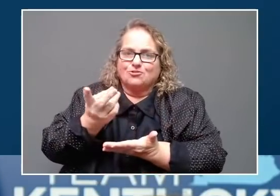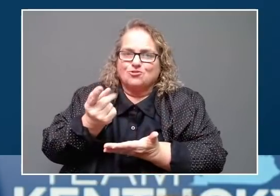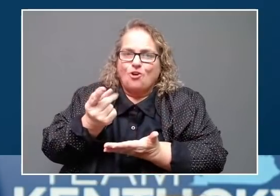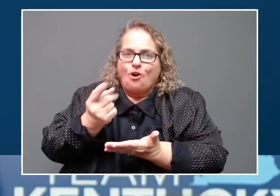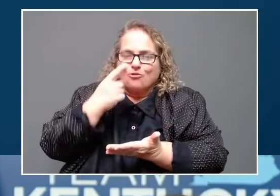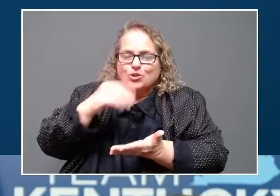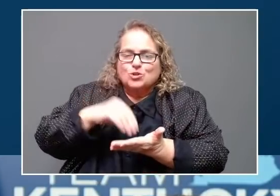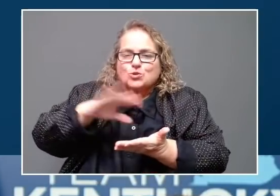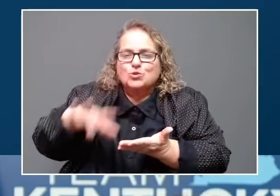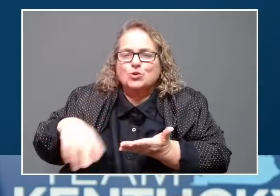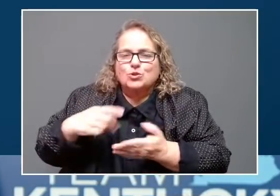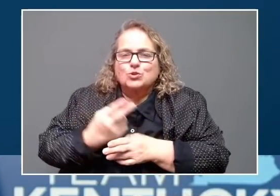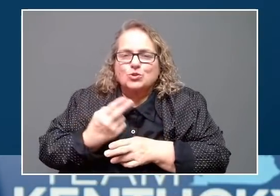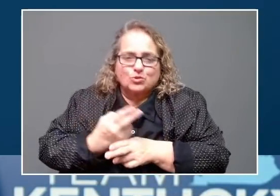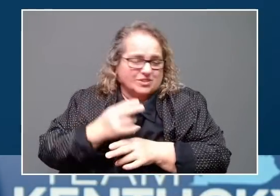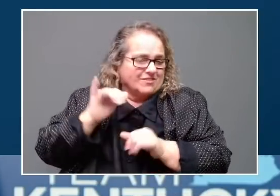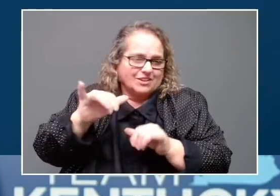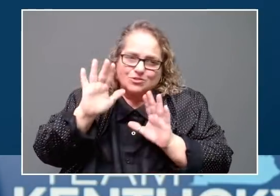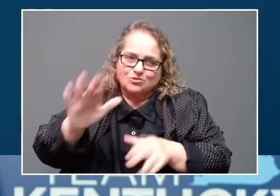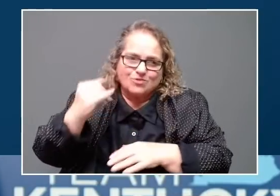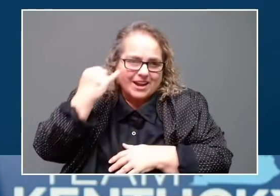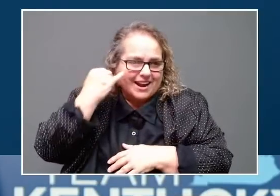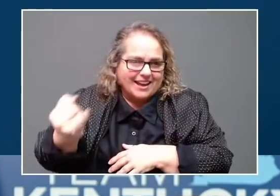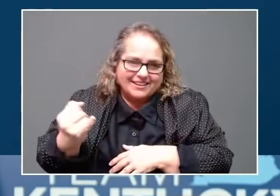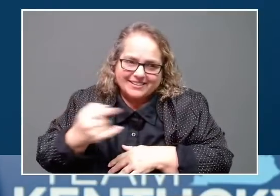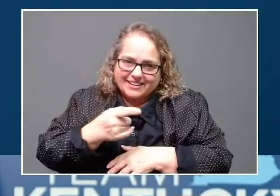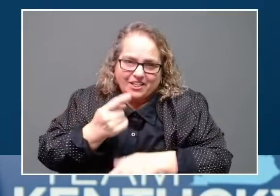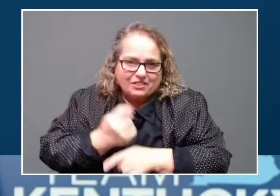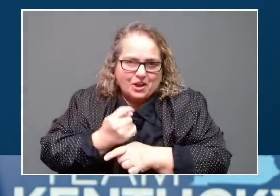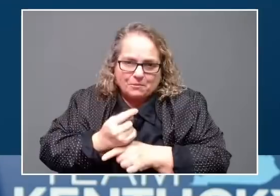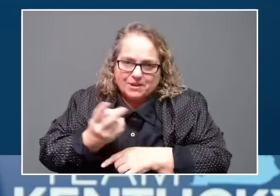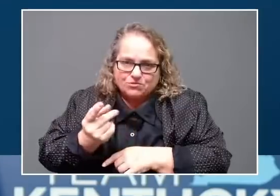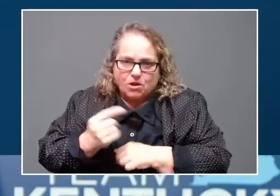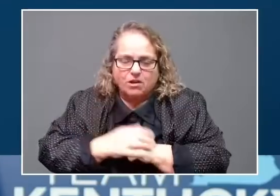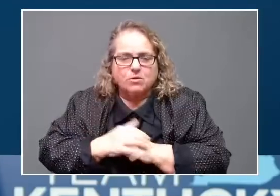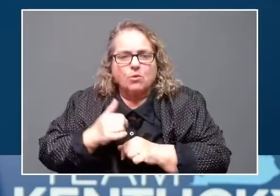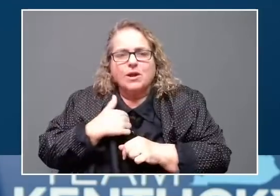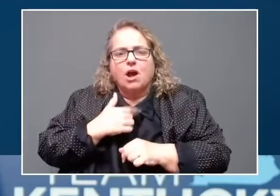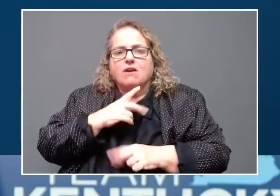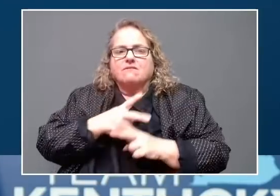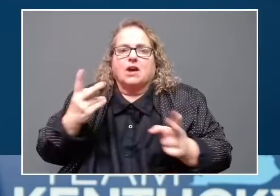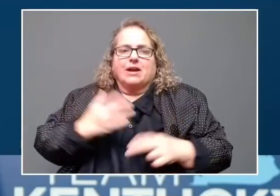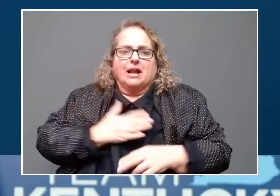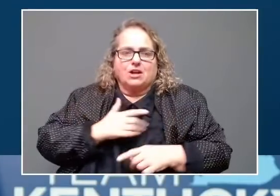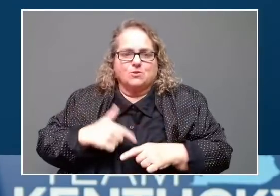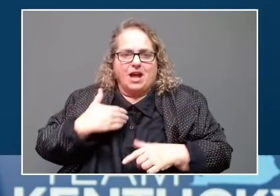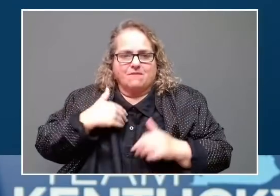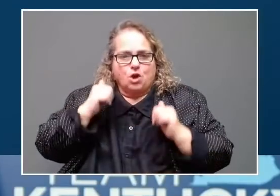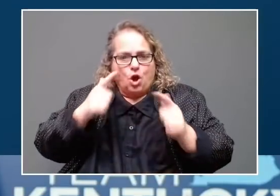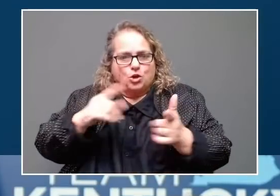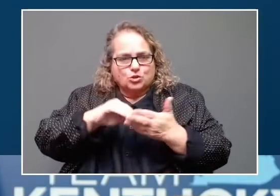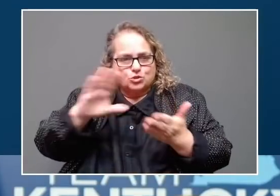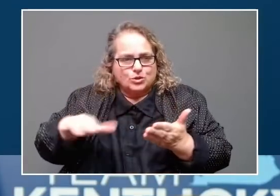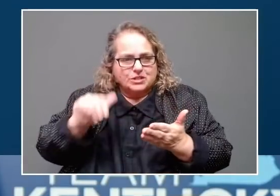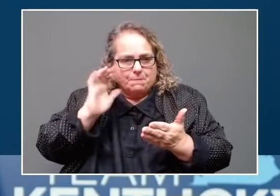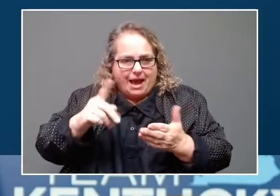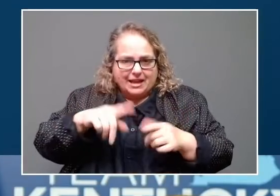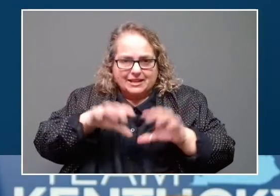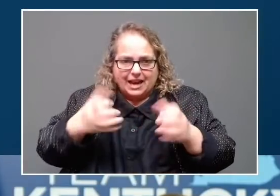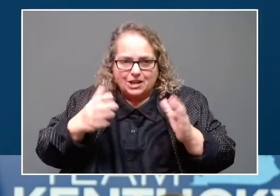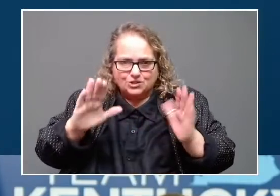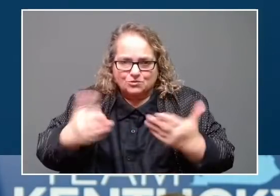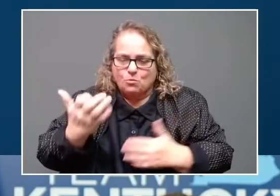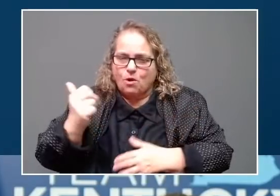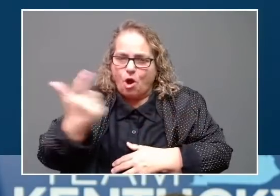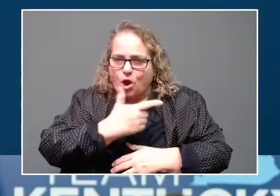is such a great idea. So we are so glad to have all of these students back in the classroom and want them to know that we are